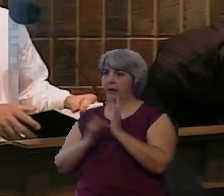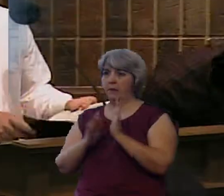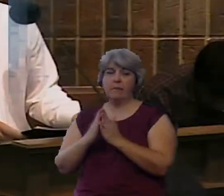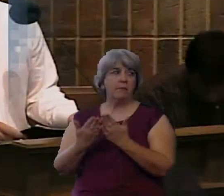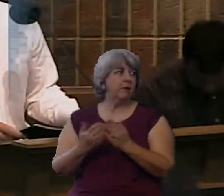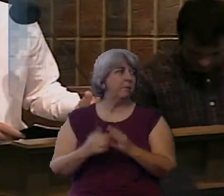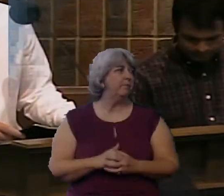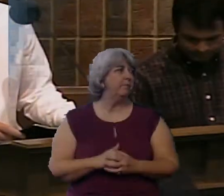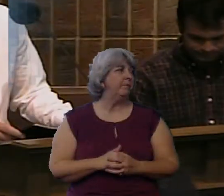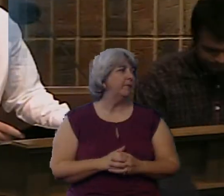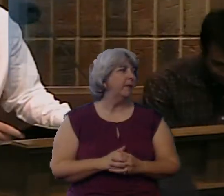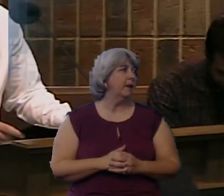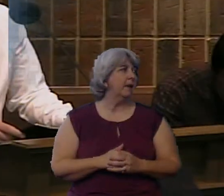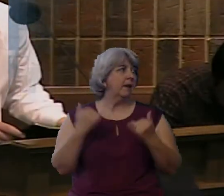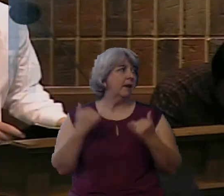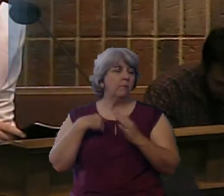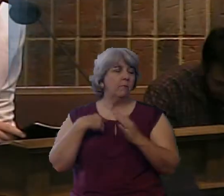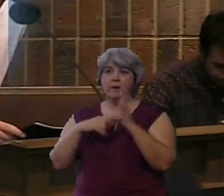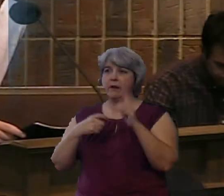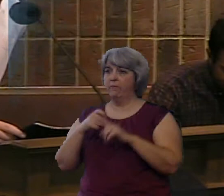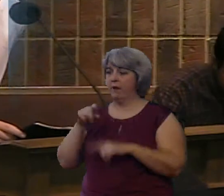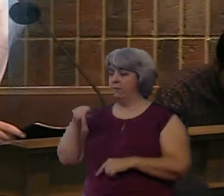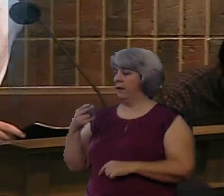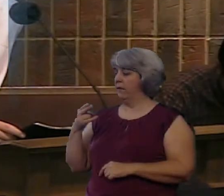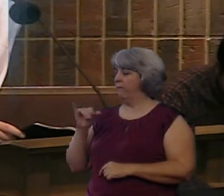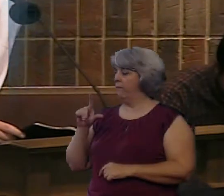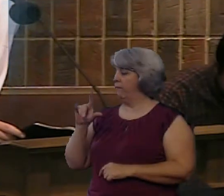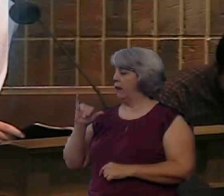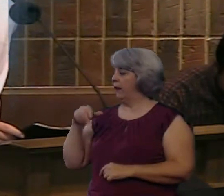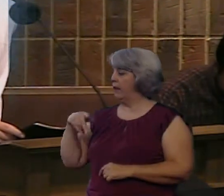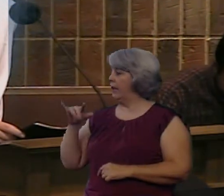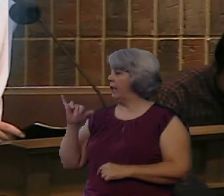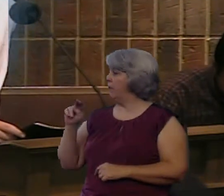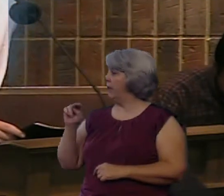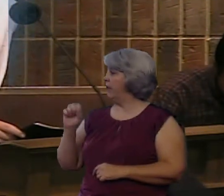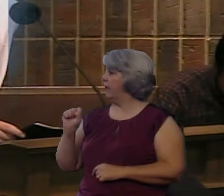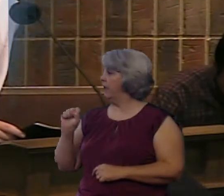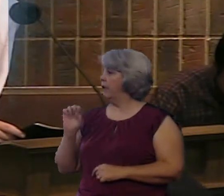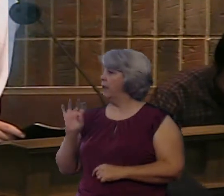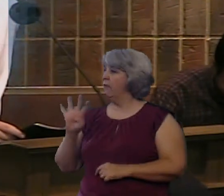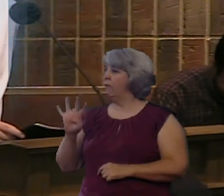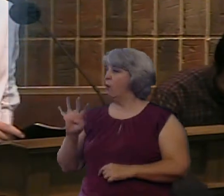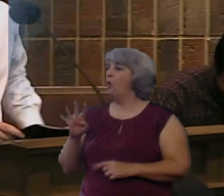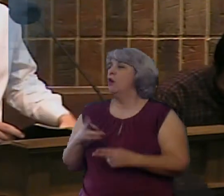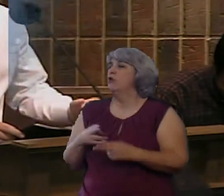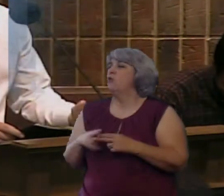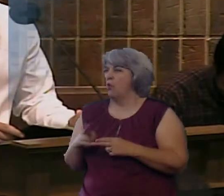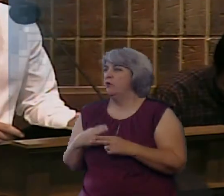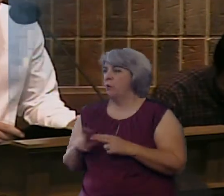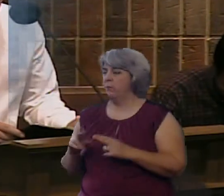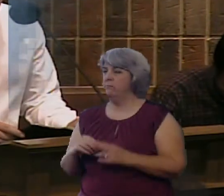Today I'll be reading from Philippians chapter 4. If you want to turn there, it's only a few verses.